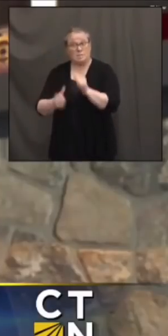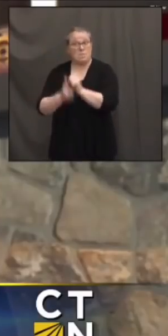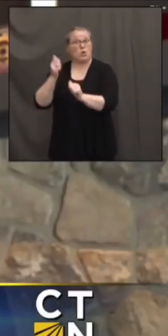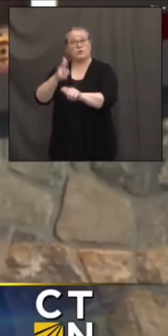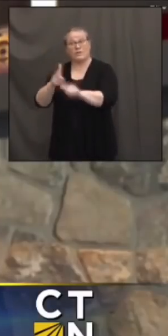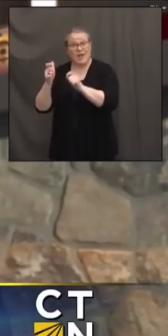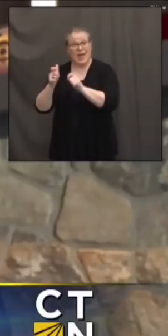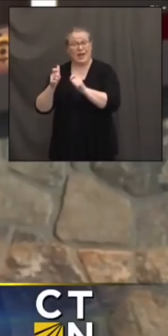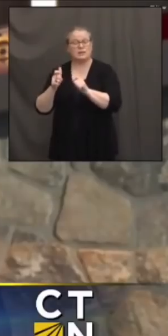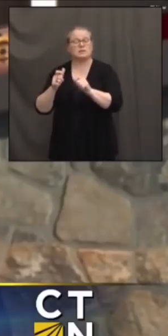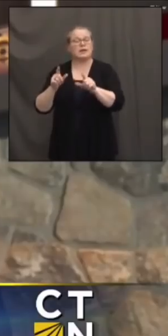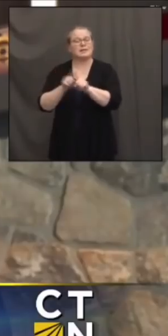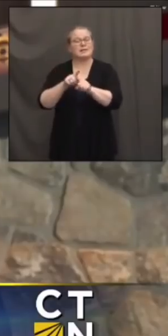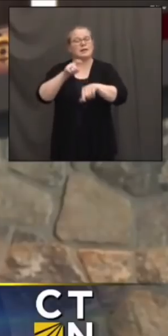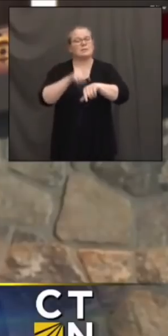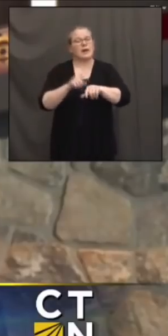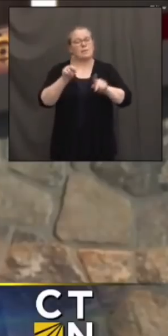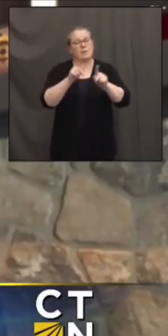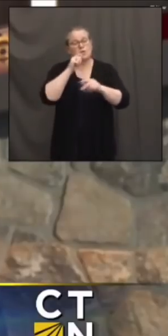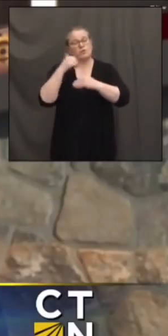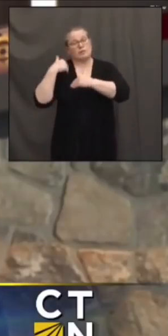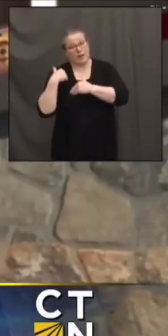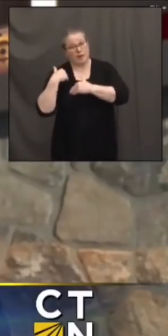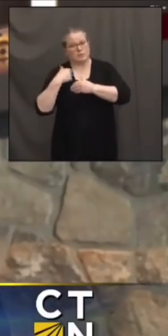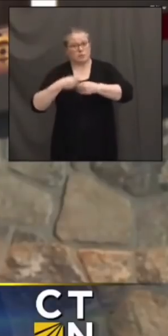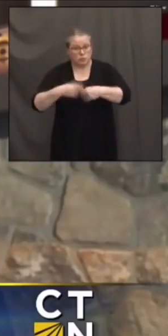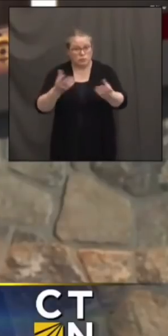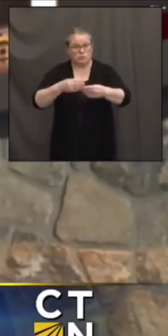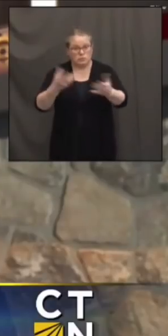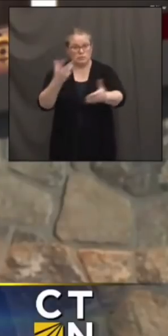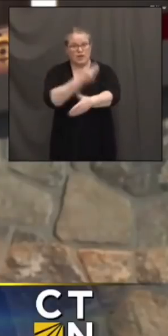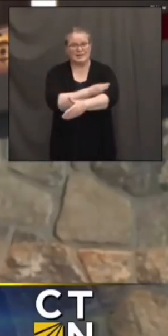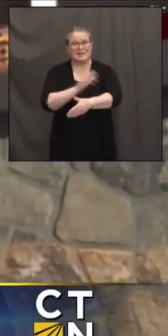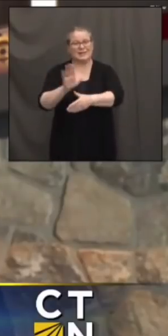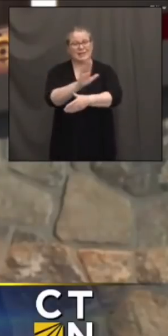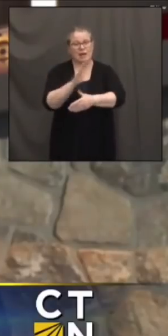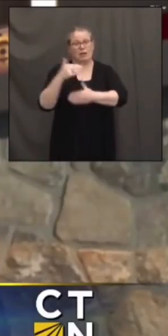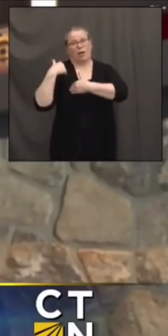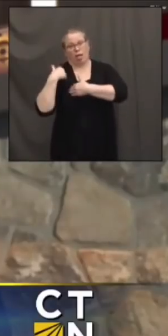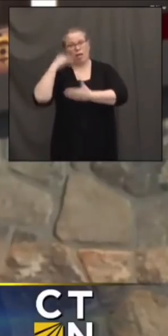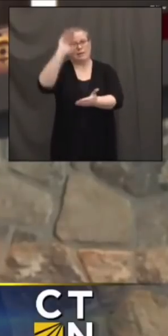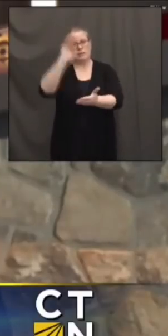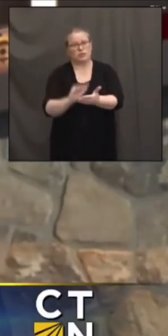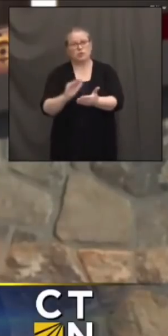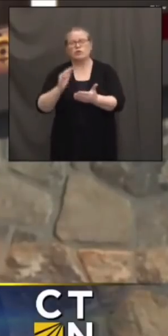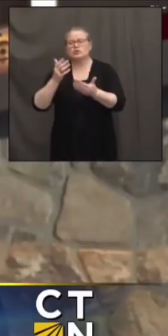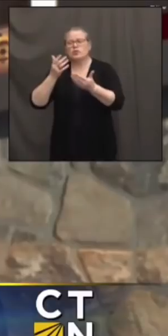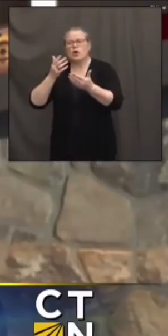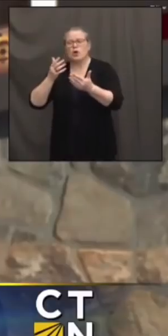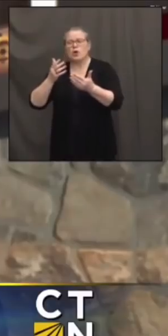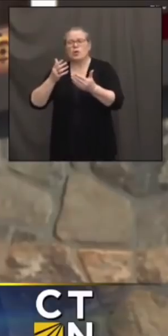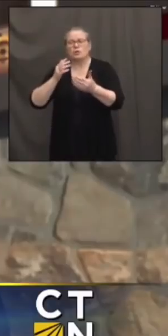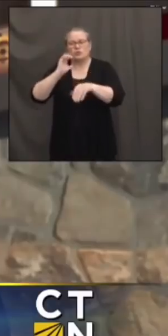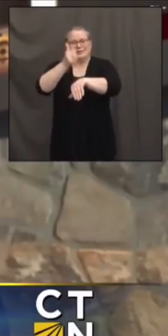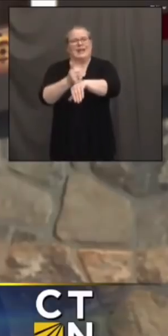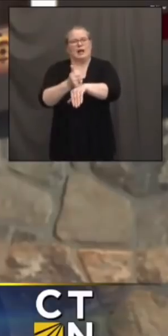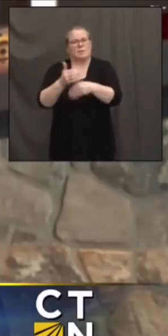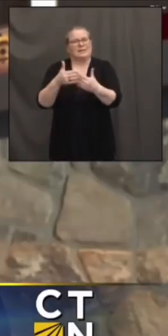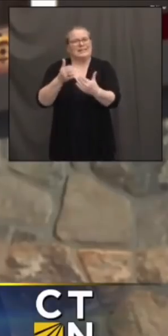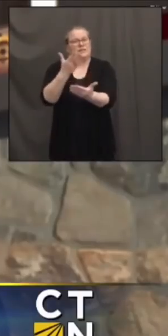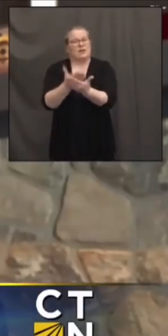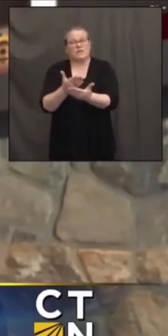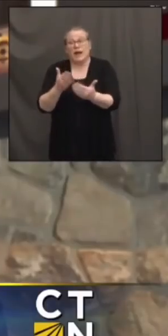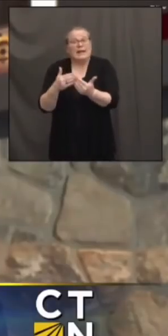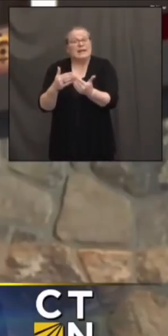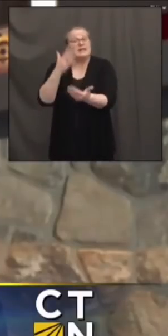minimizes the burden on the people who are going to be distributing the vaccine. So you create a scheme that is easy to verify. And the easiest thing to verify